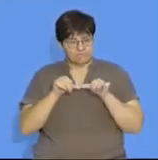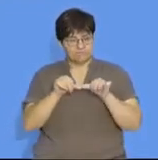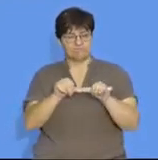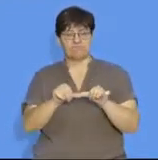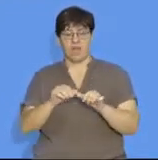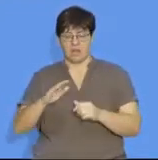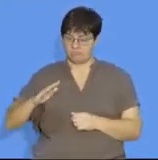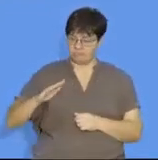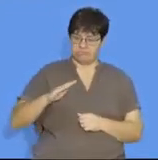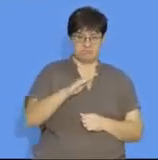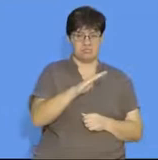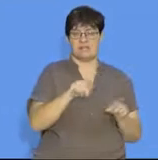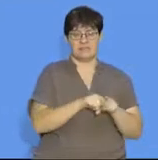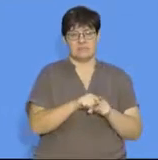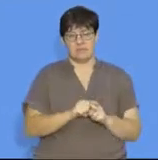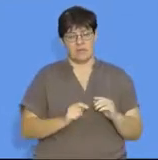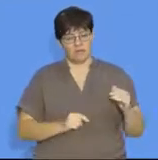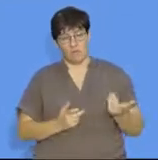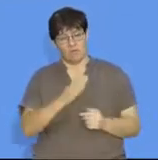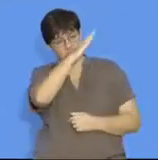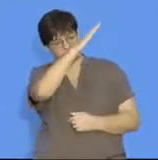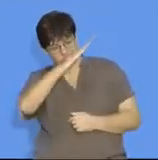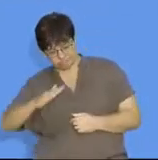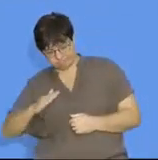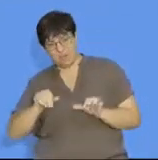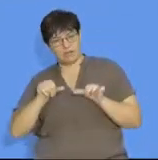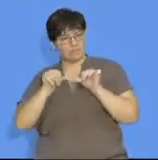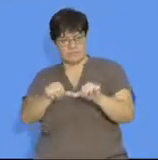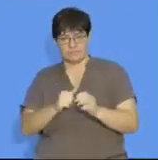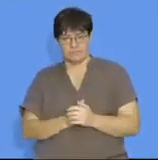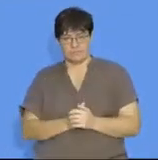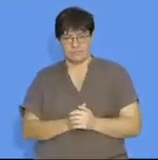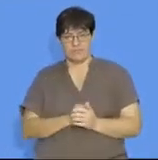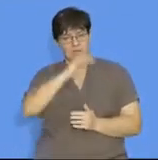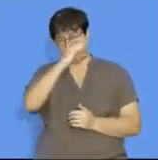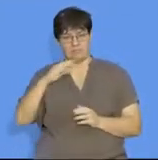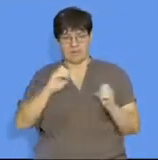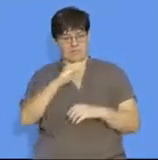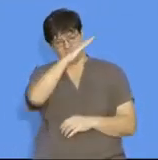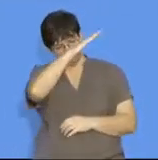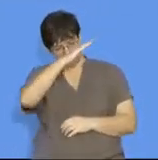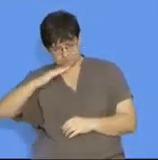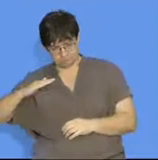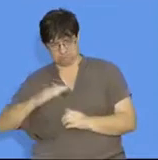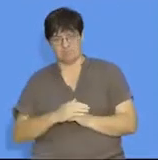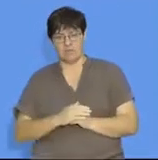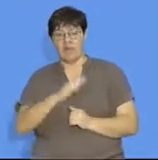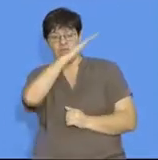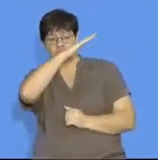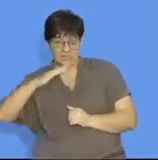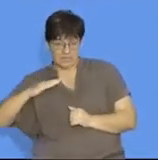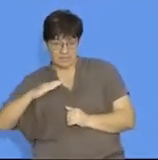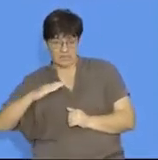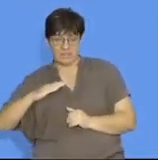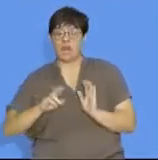gradient, right? There is a constant gradient. Right, and we know that the gradient of this